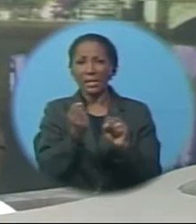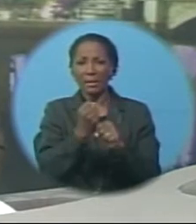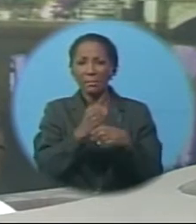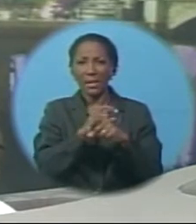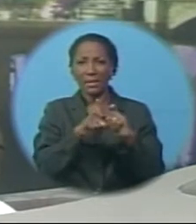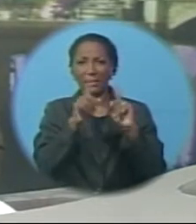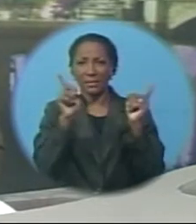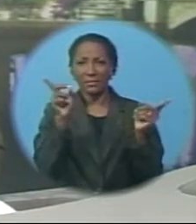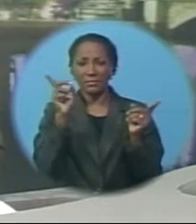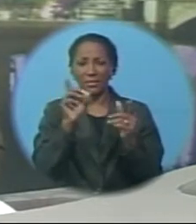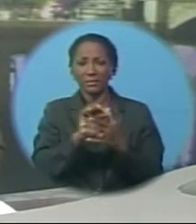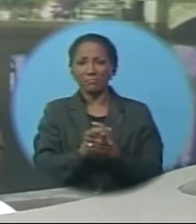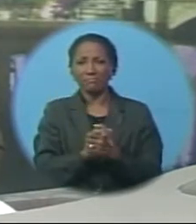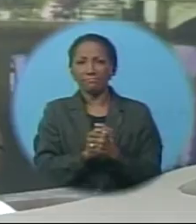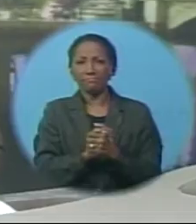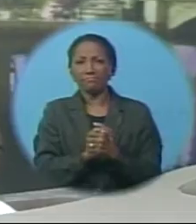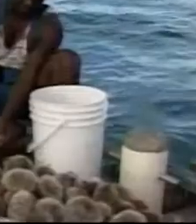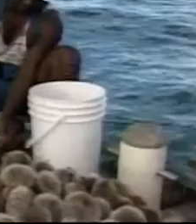Denise Blackman reports.